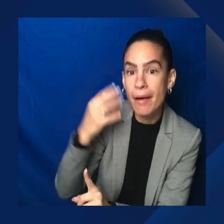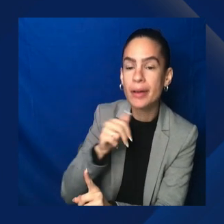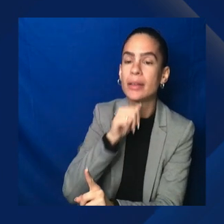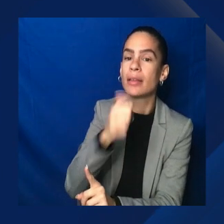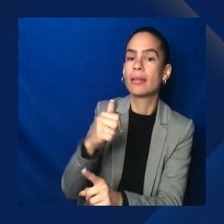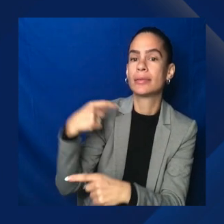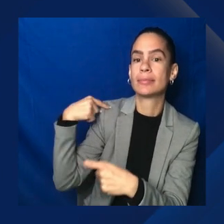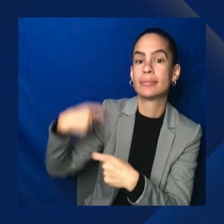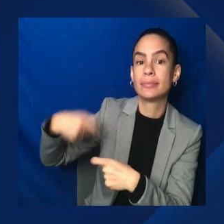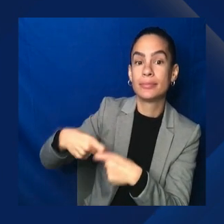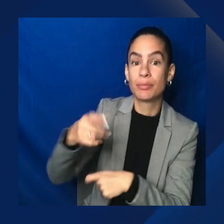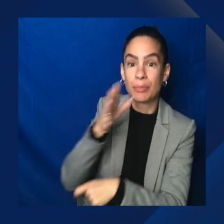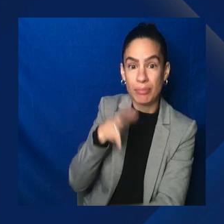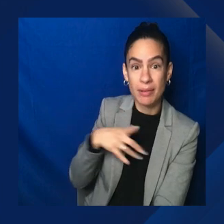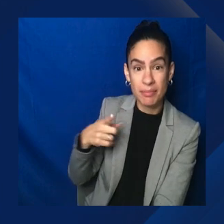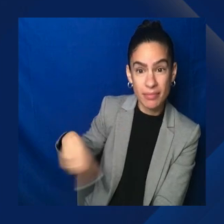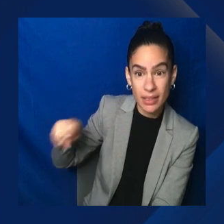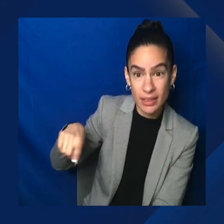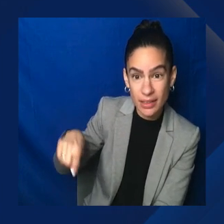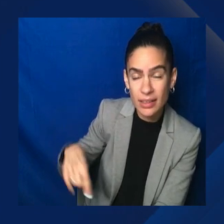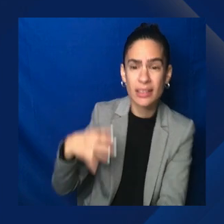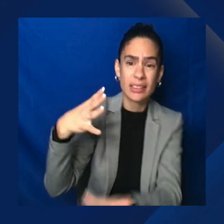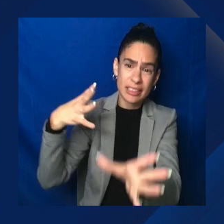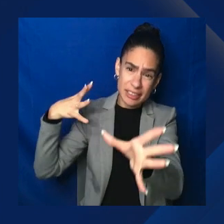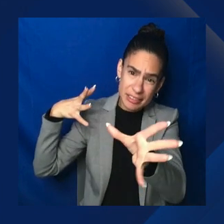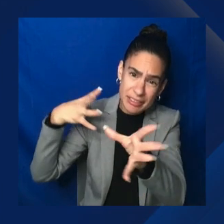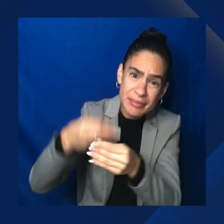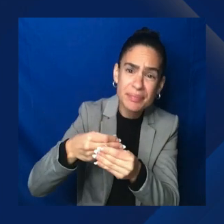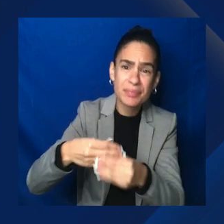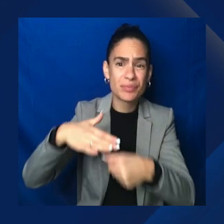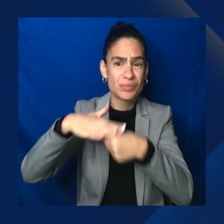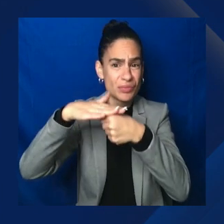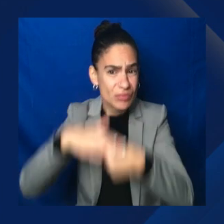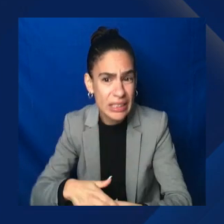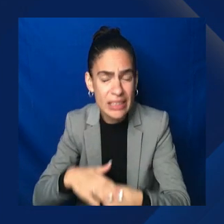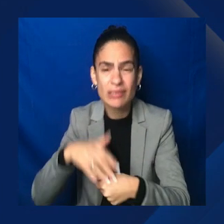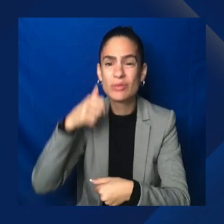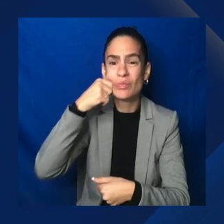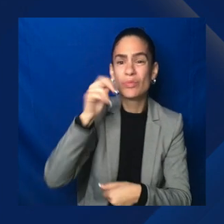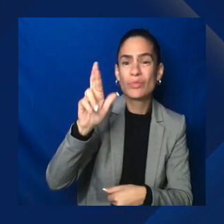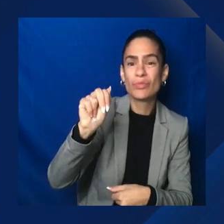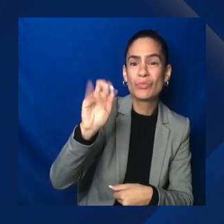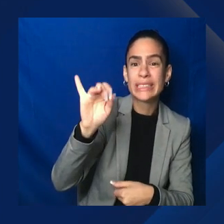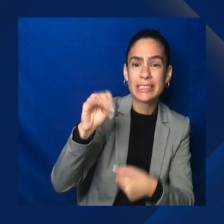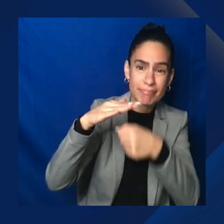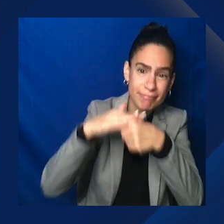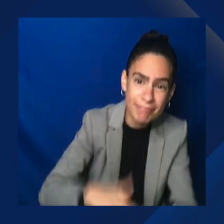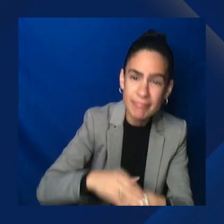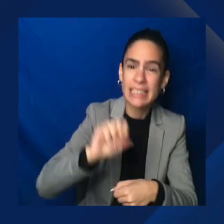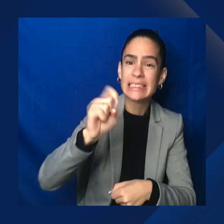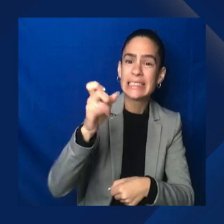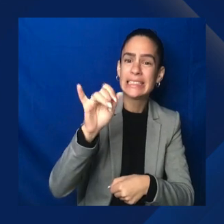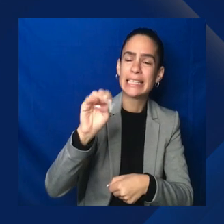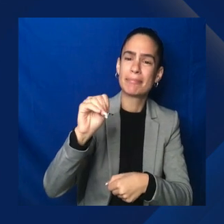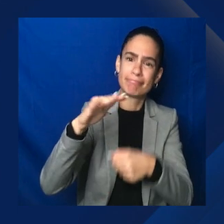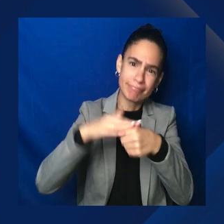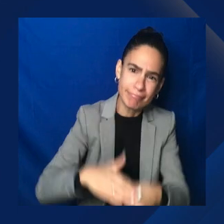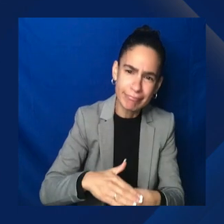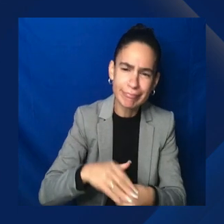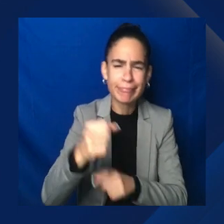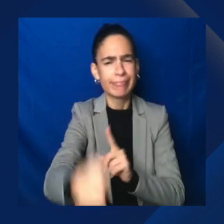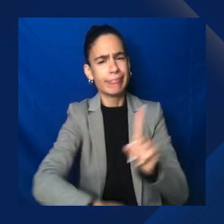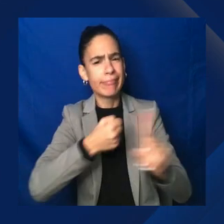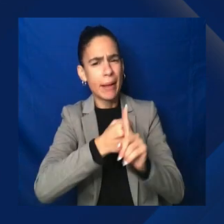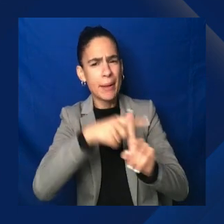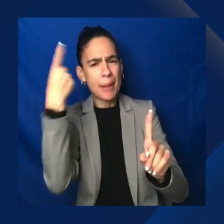of racism and sexism undermines Black women's health, making them more vulnerable to complications that endanger